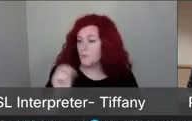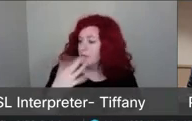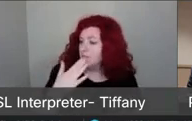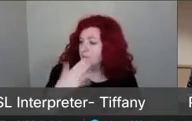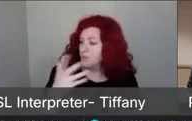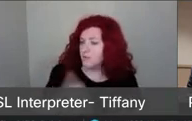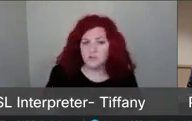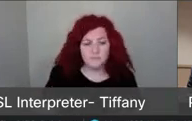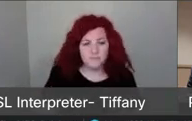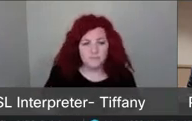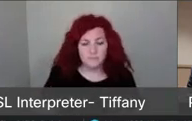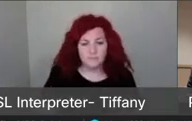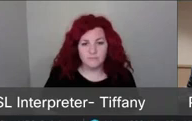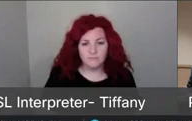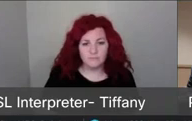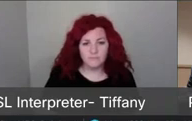very much.